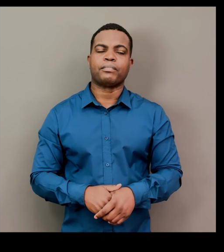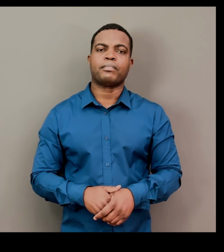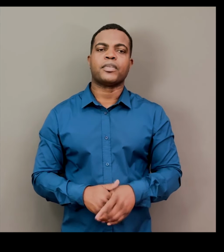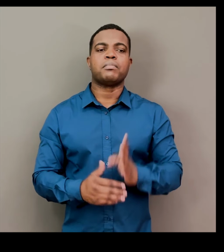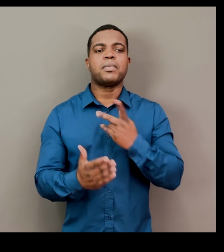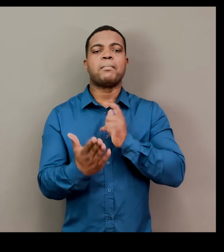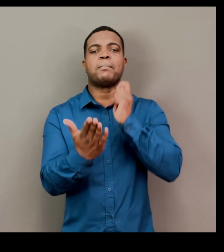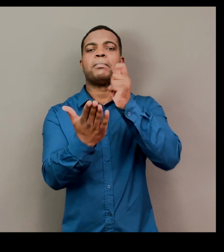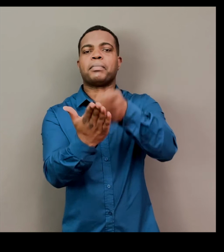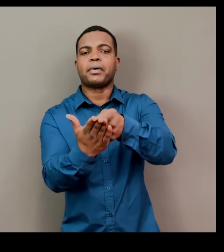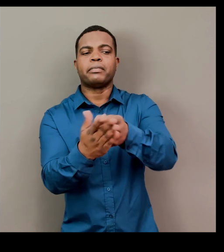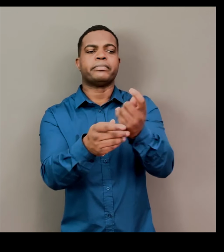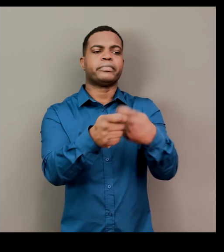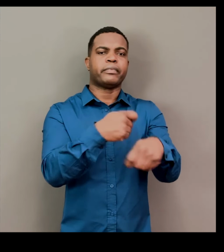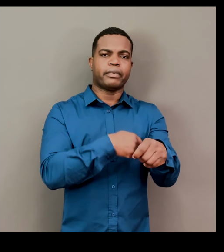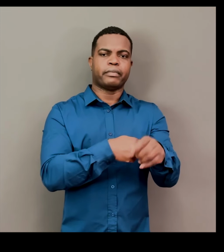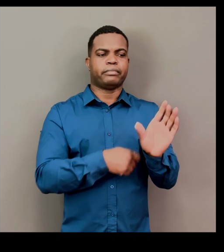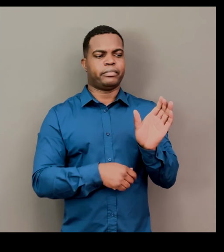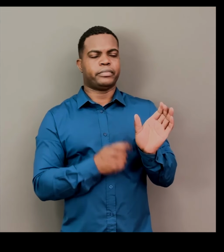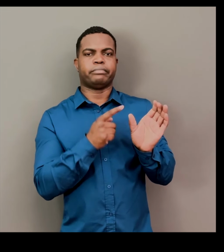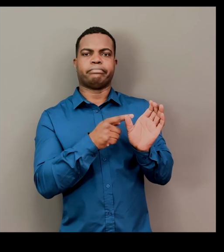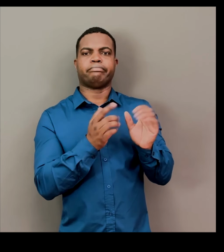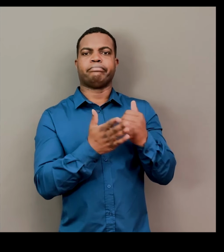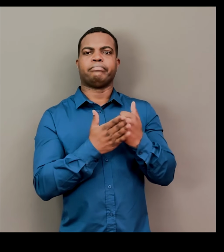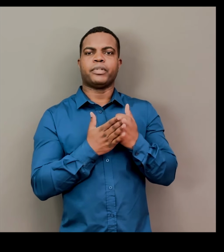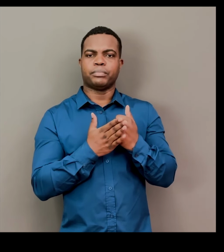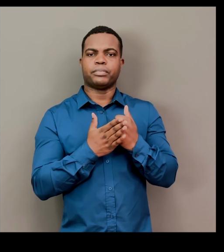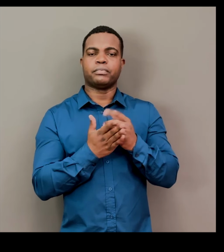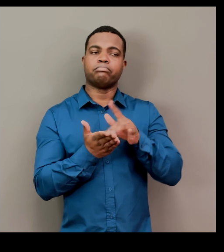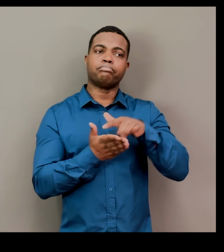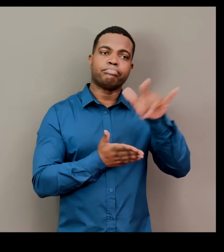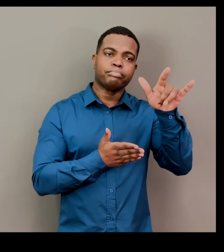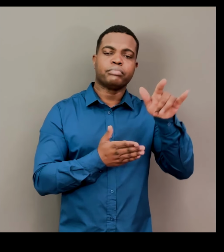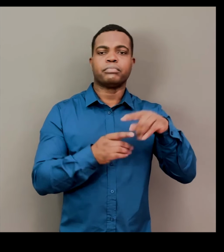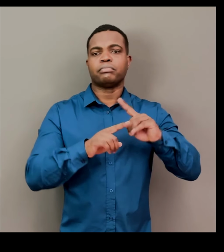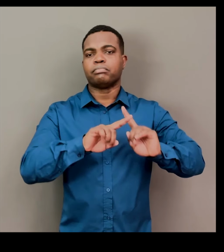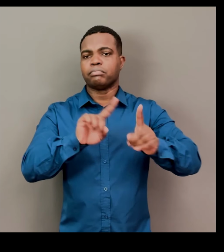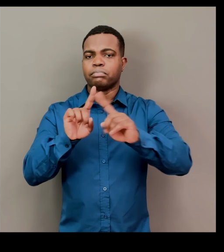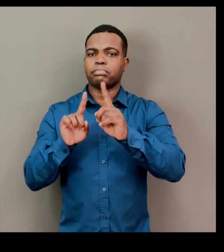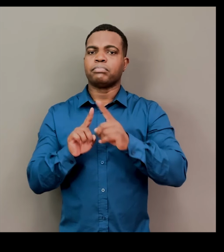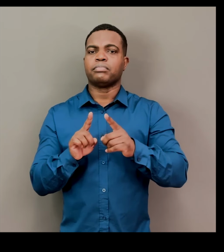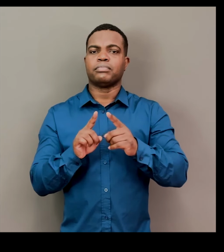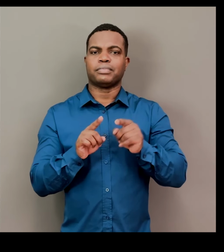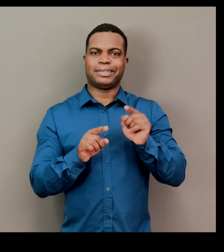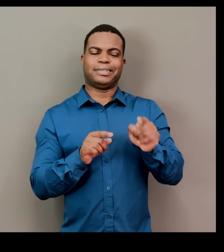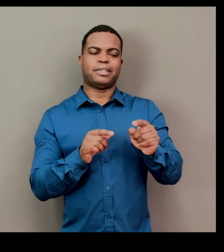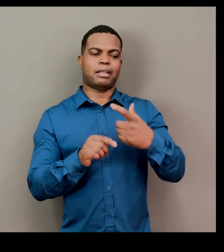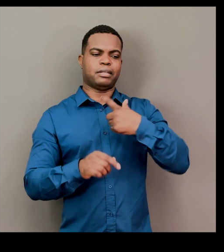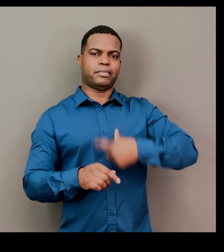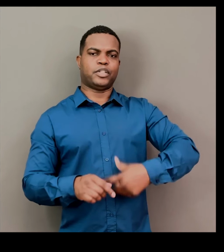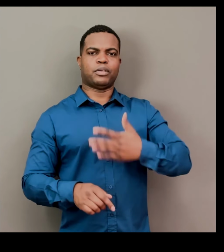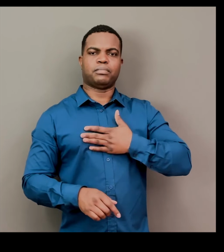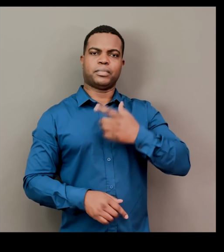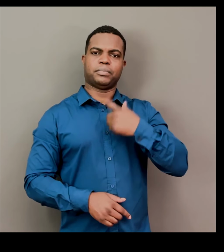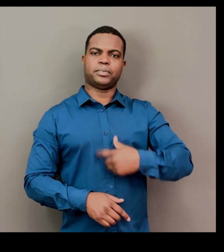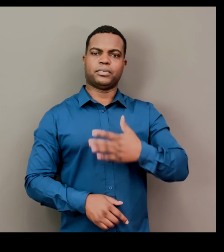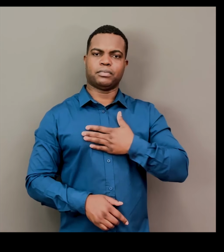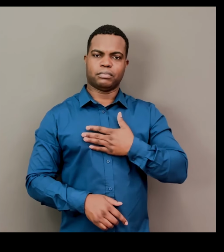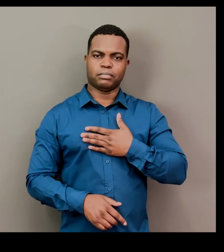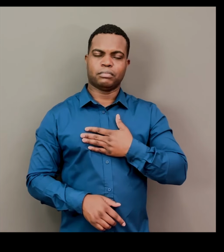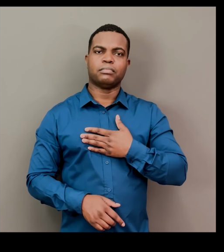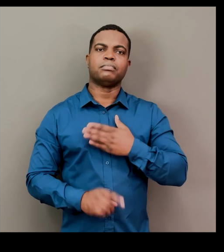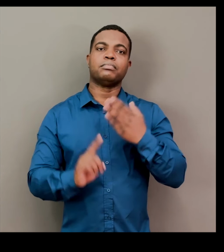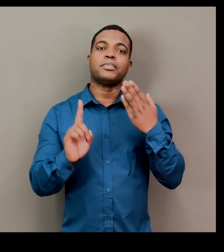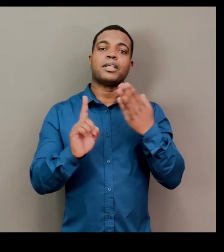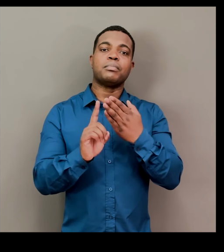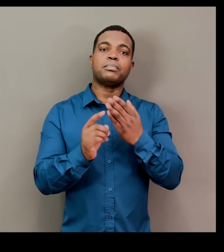Electronic identification can guarantee the unambiguous identification of a person, and it